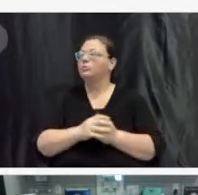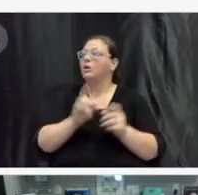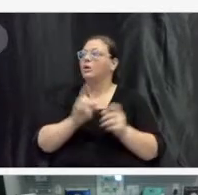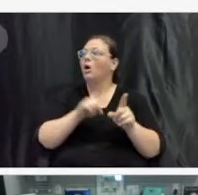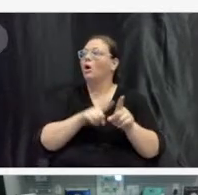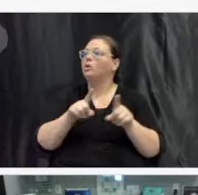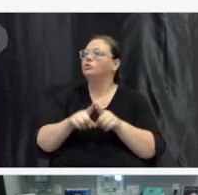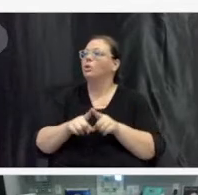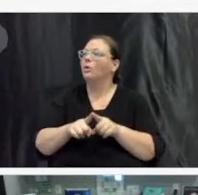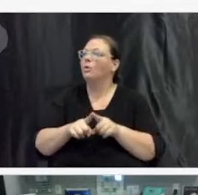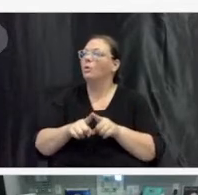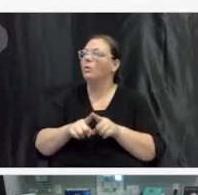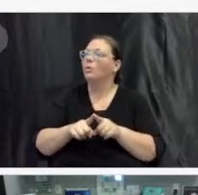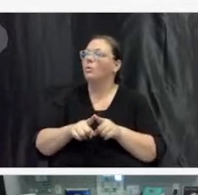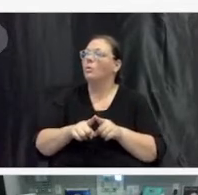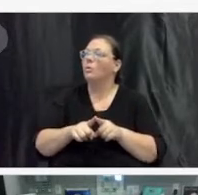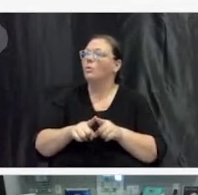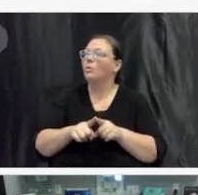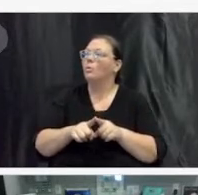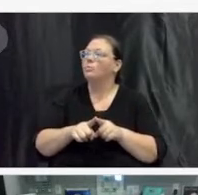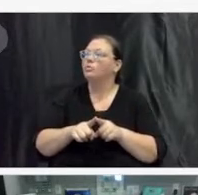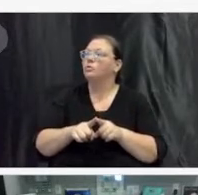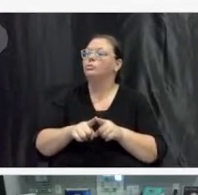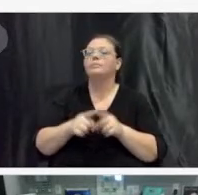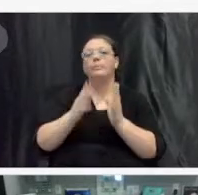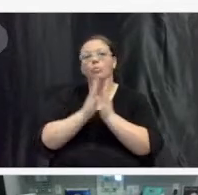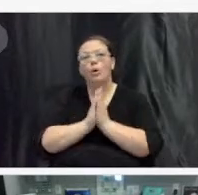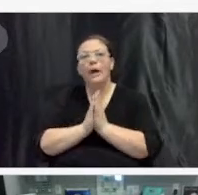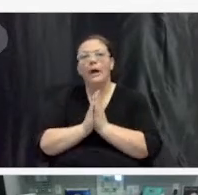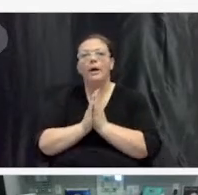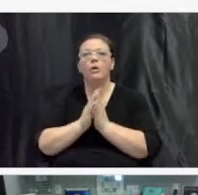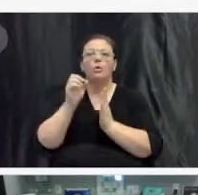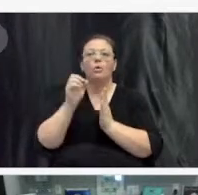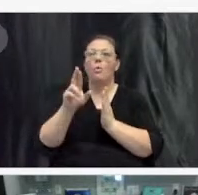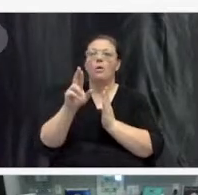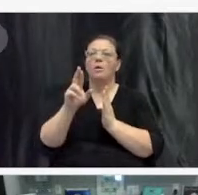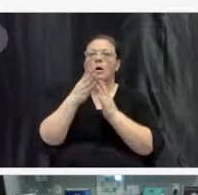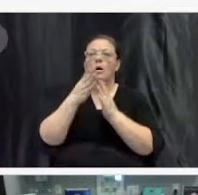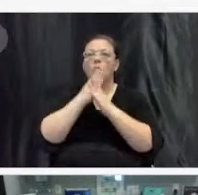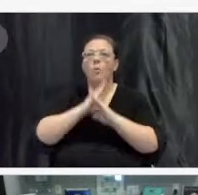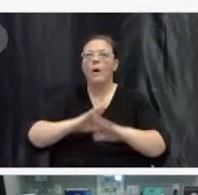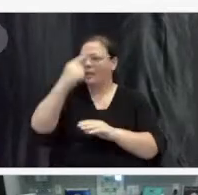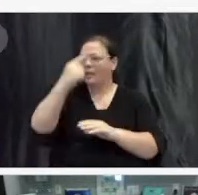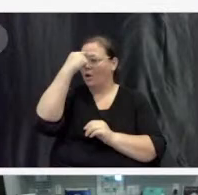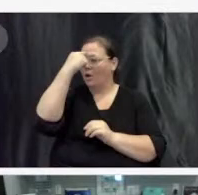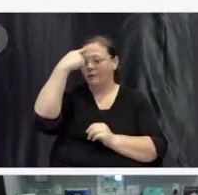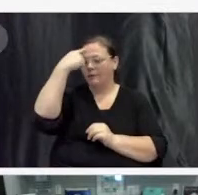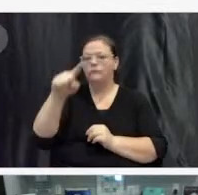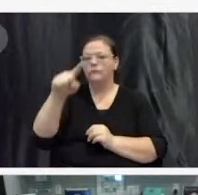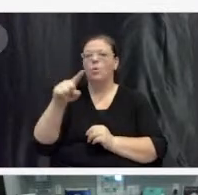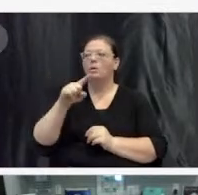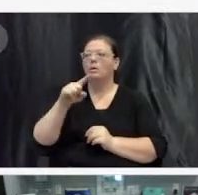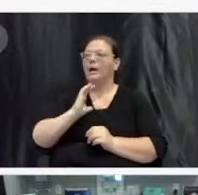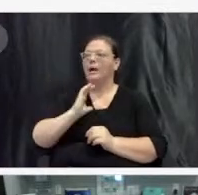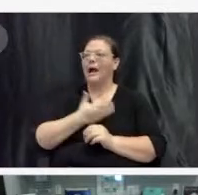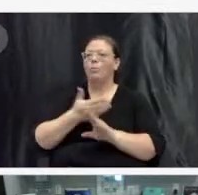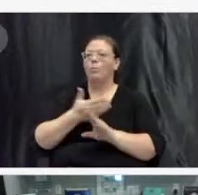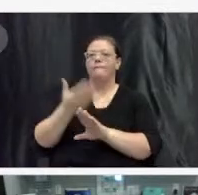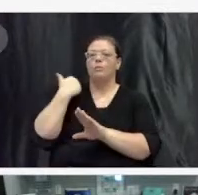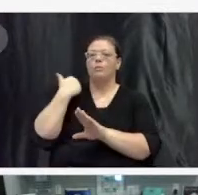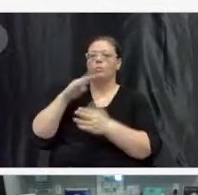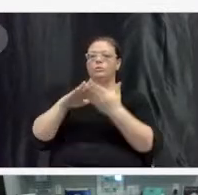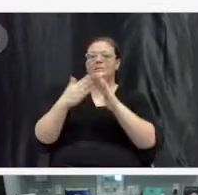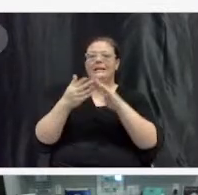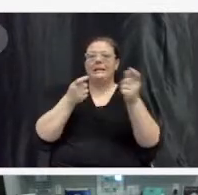just say almost maybe a prayer or just a quiet thought for our former city manager